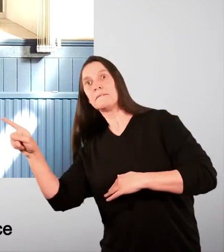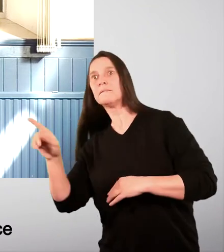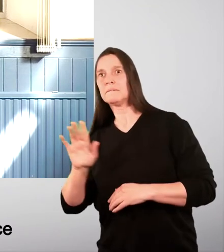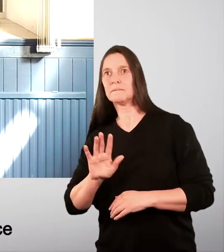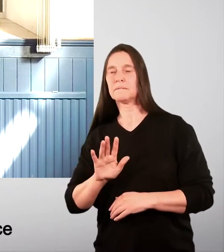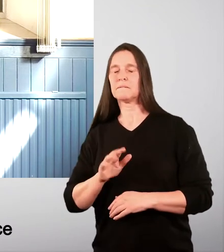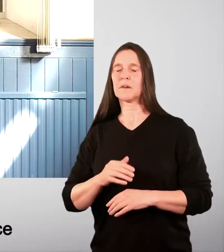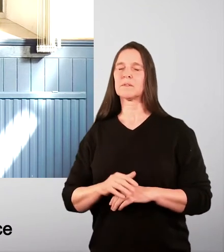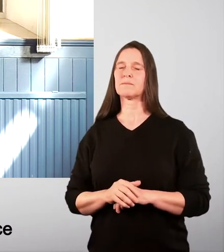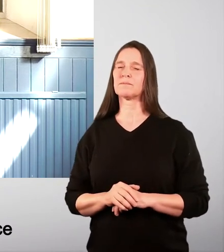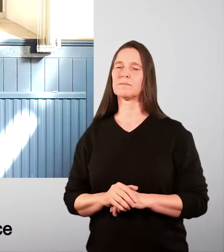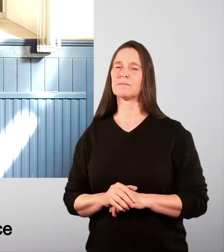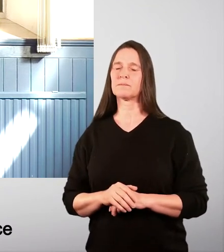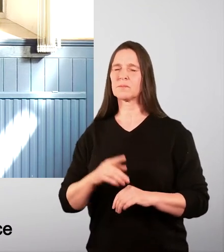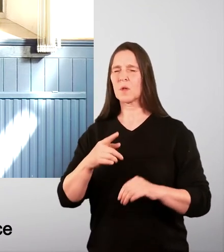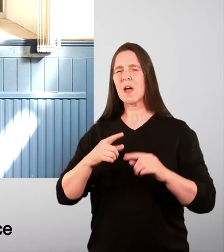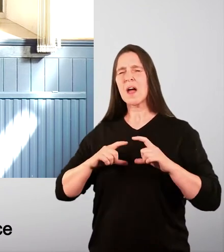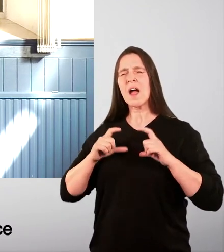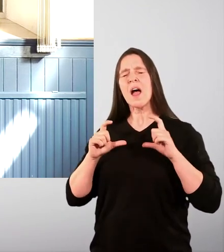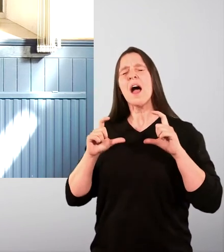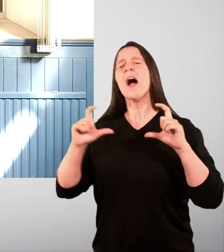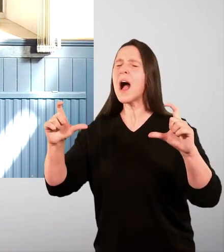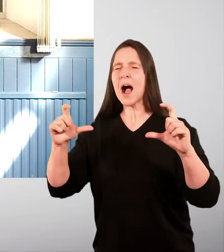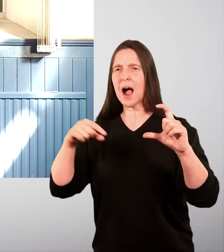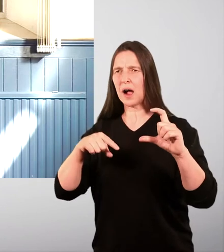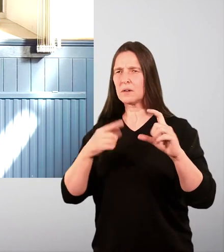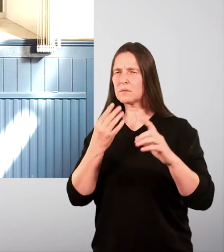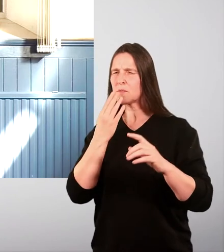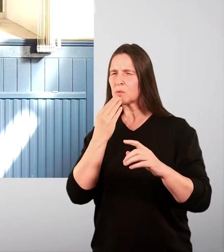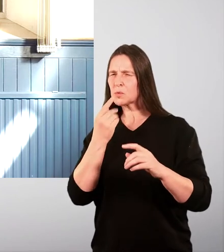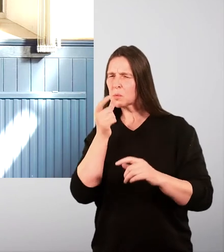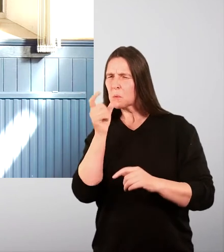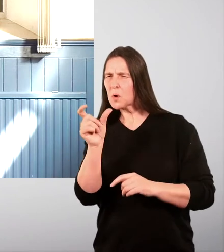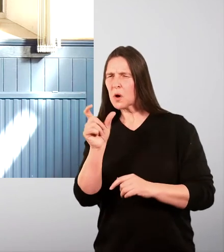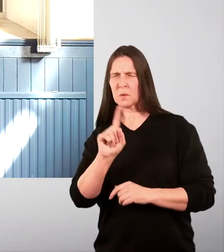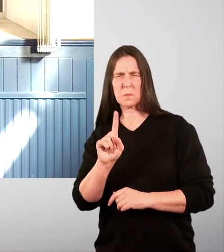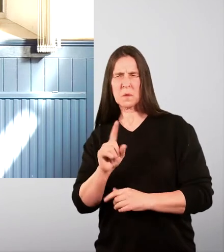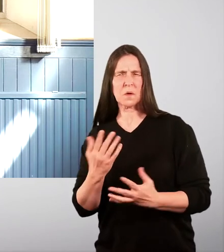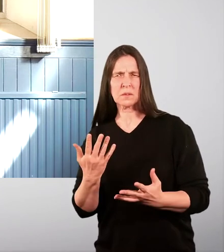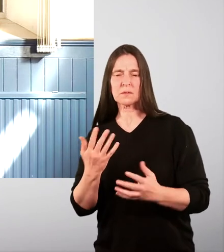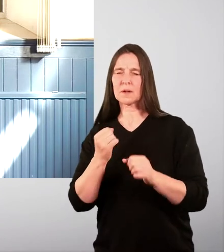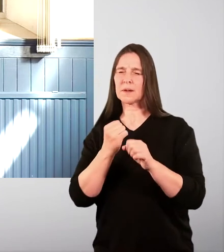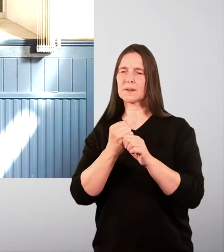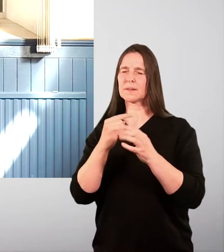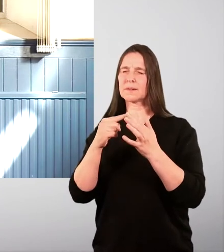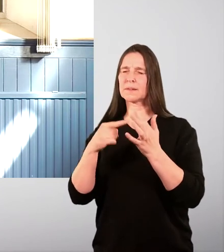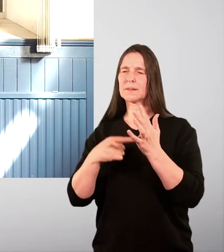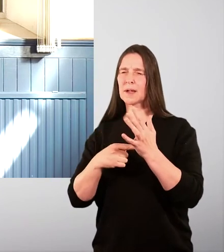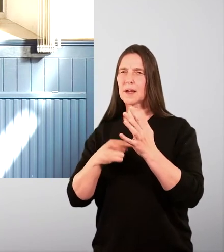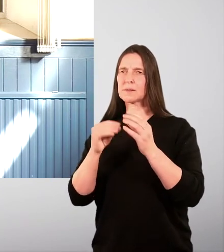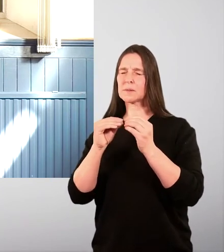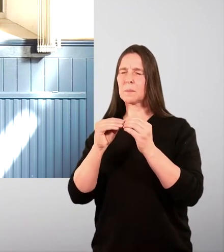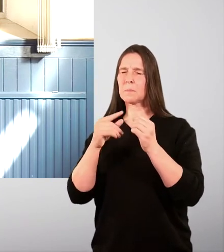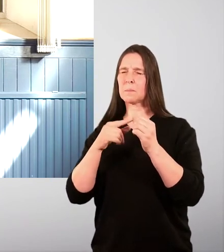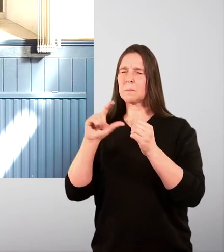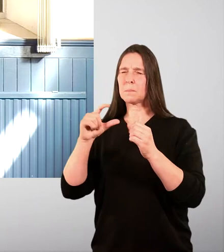is kind of scare your attacker. So defensive stance is one thing. The voice control is probably the next most important thing. So when we